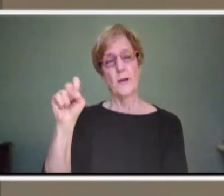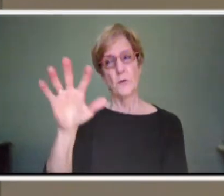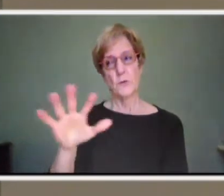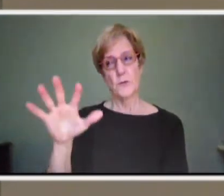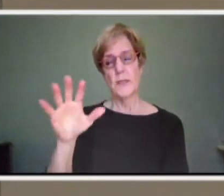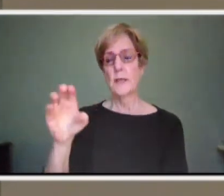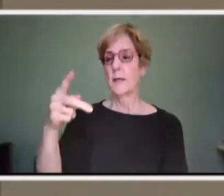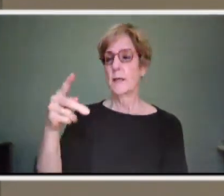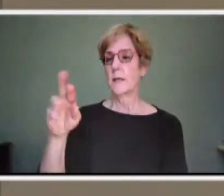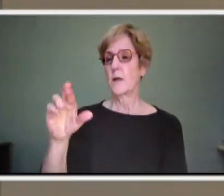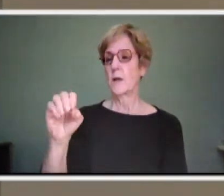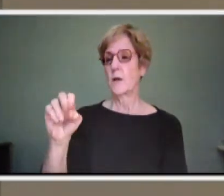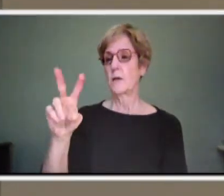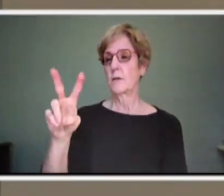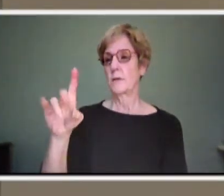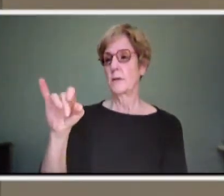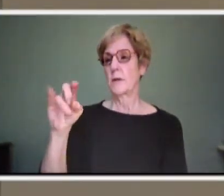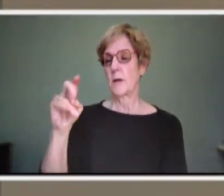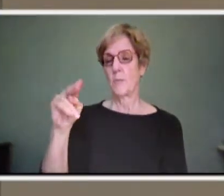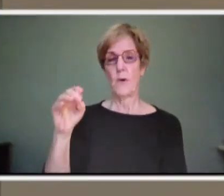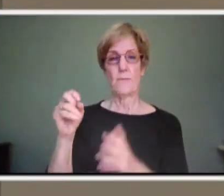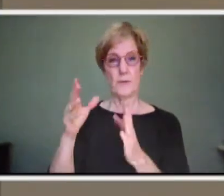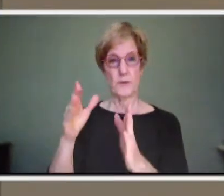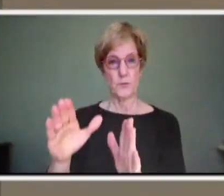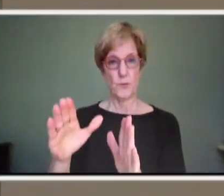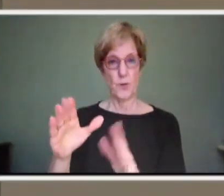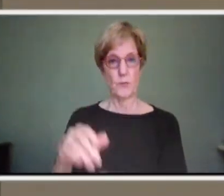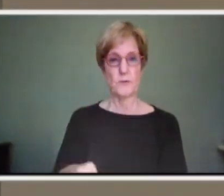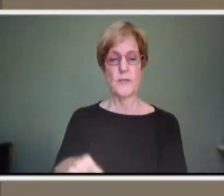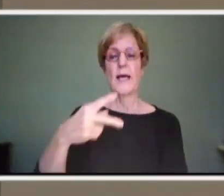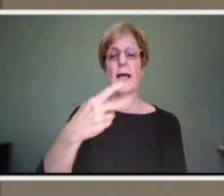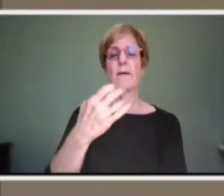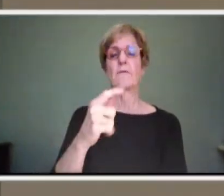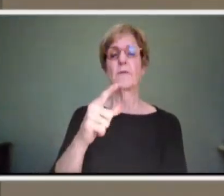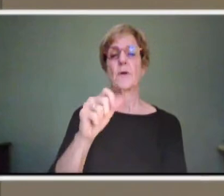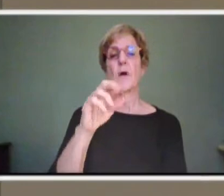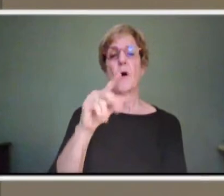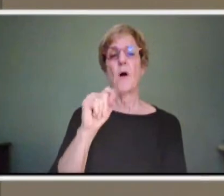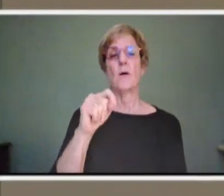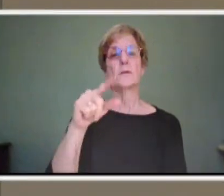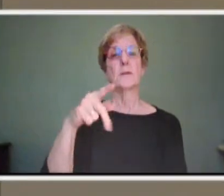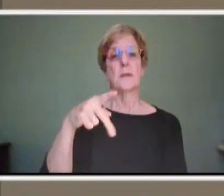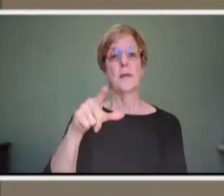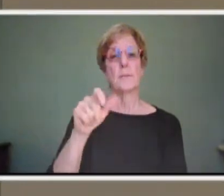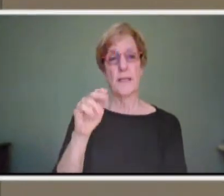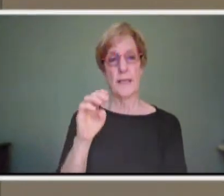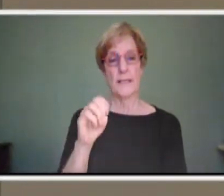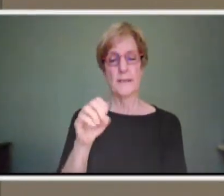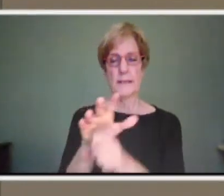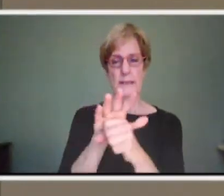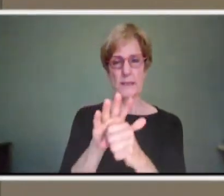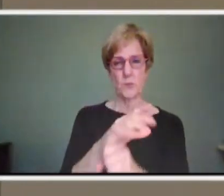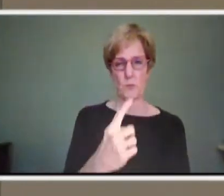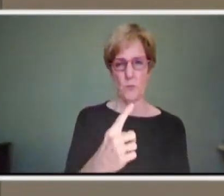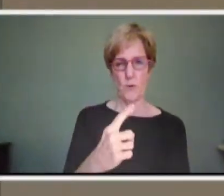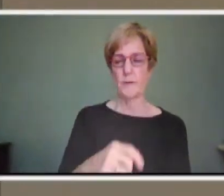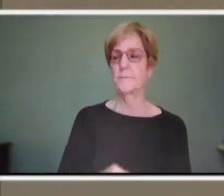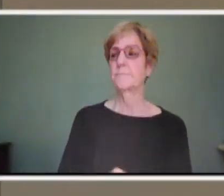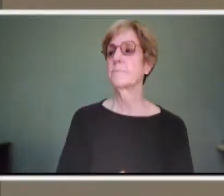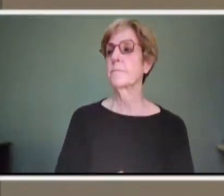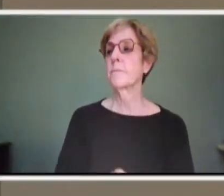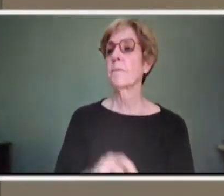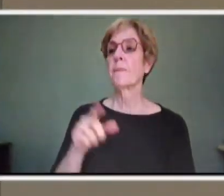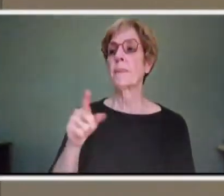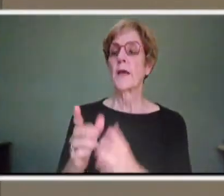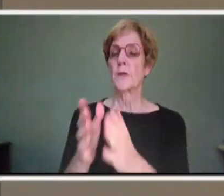Road on the north side of Phil All Place on Council District 1, Ms. Anderson's district. They are